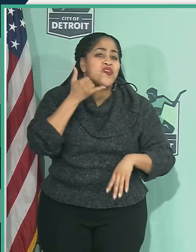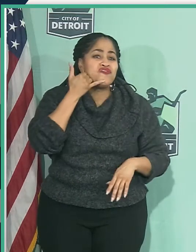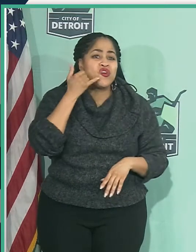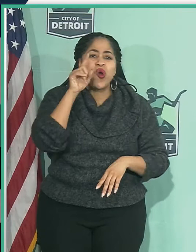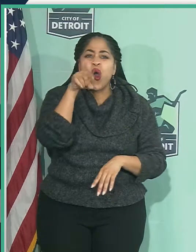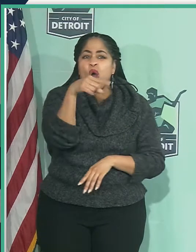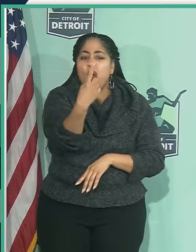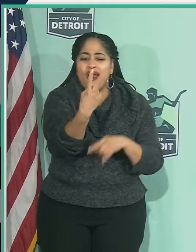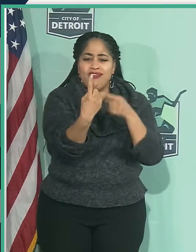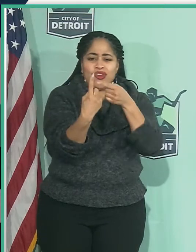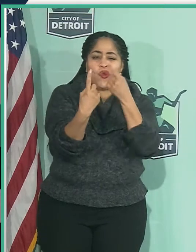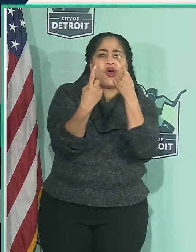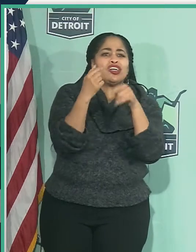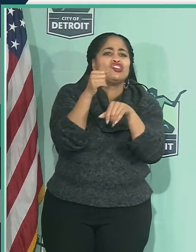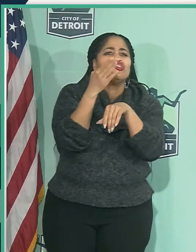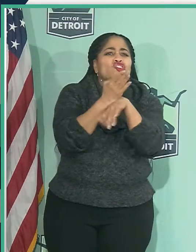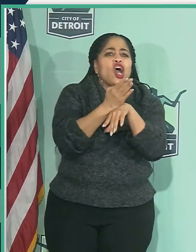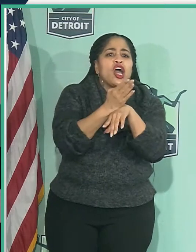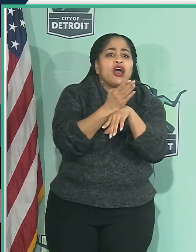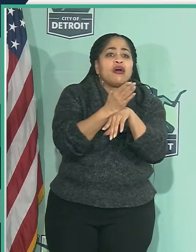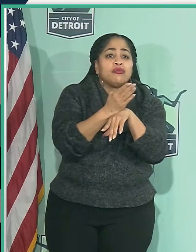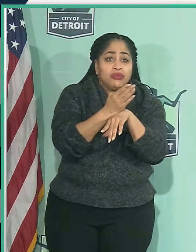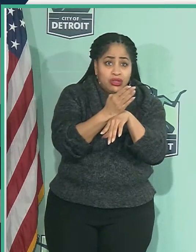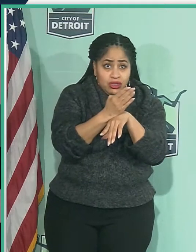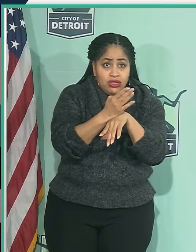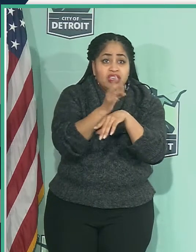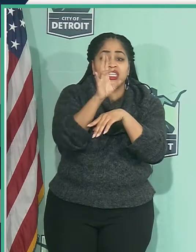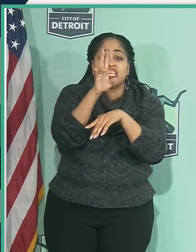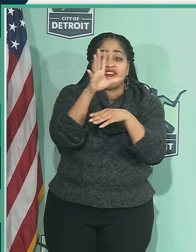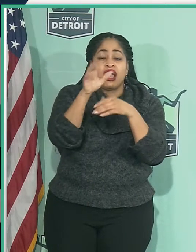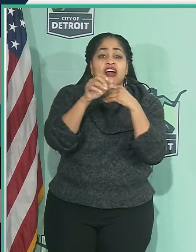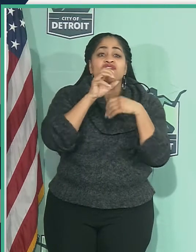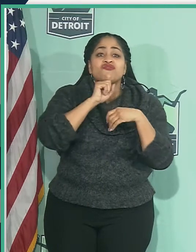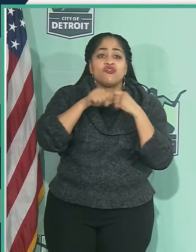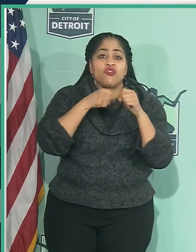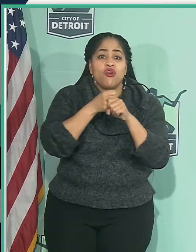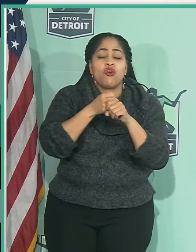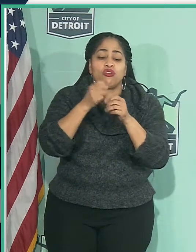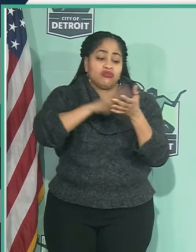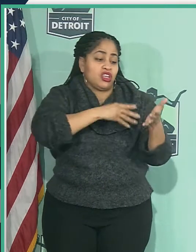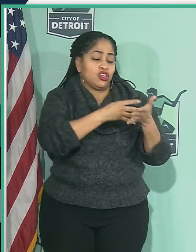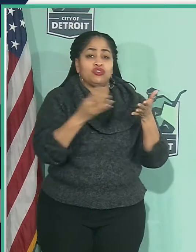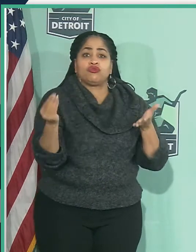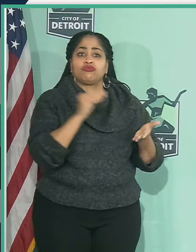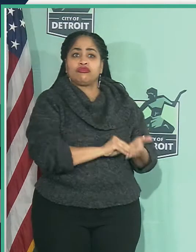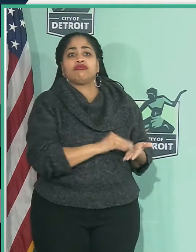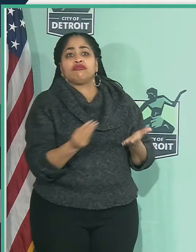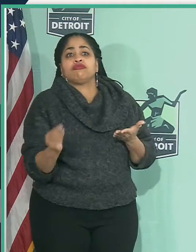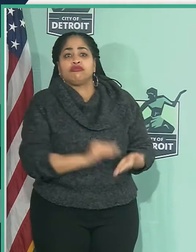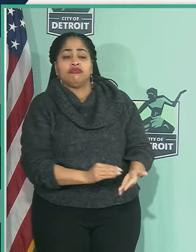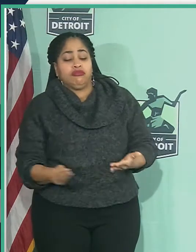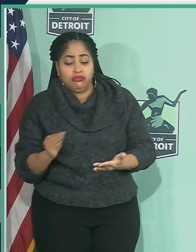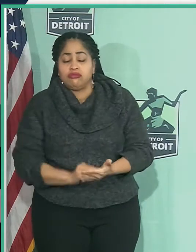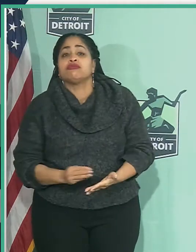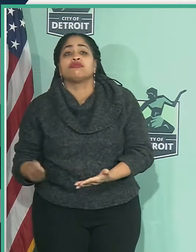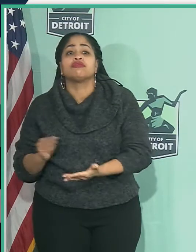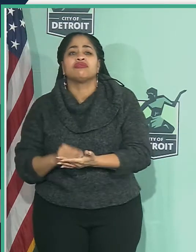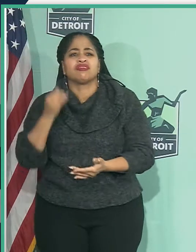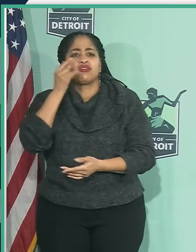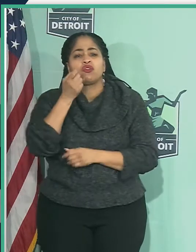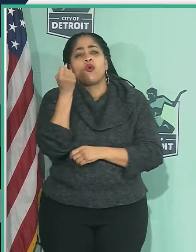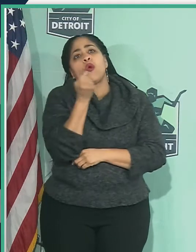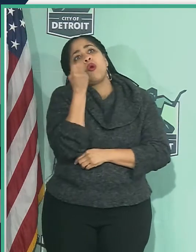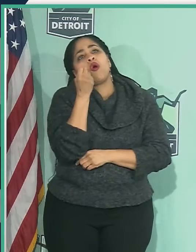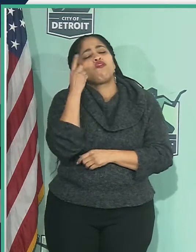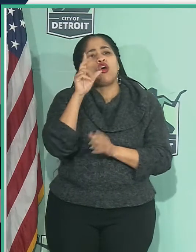only have one job: book the 75-year-olds in the city of Detroit into appointments. And so if you sit on that phone for a half